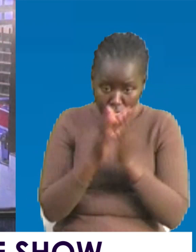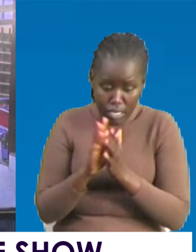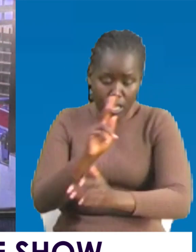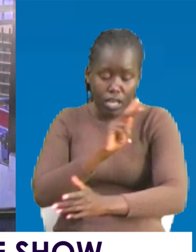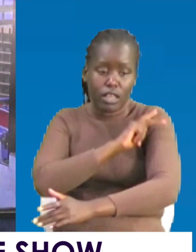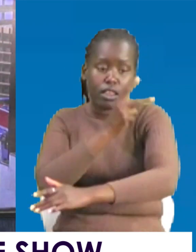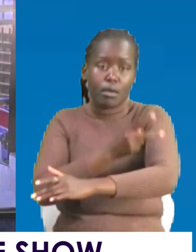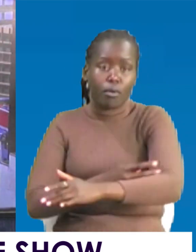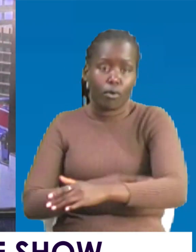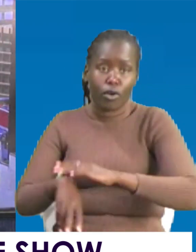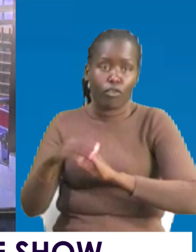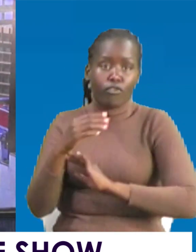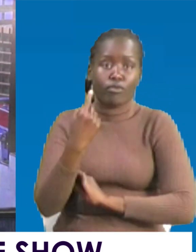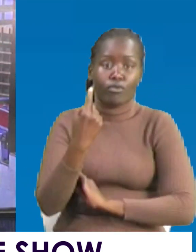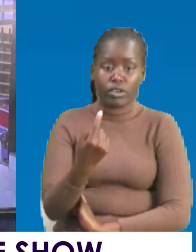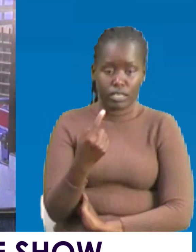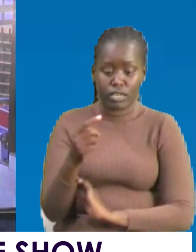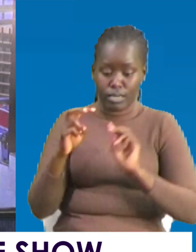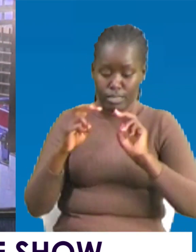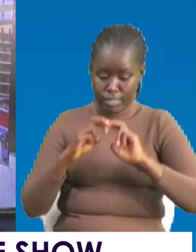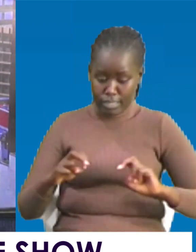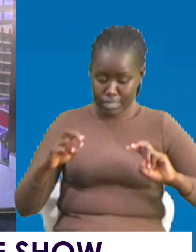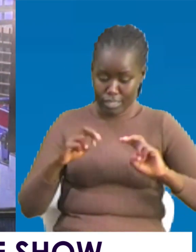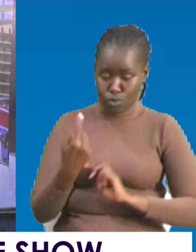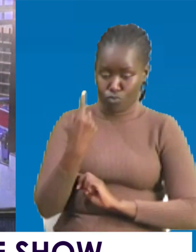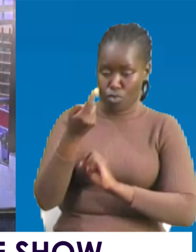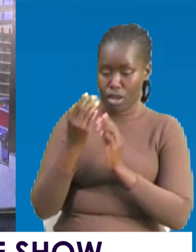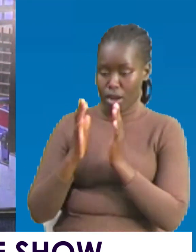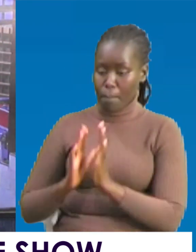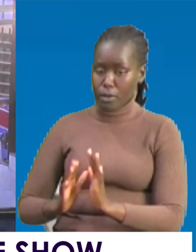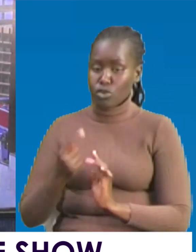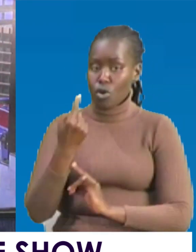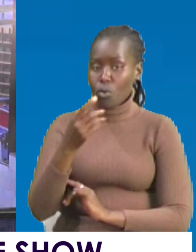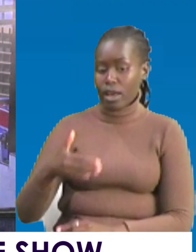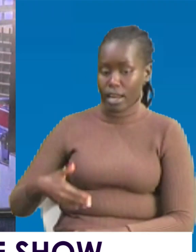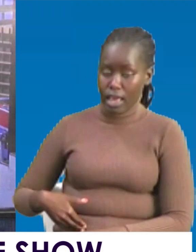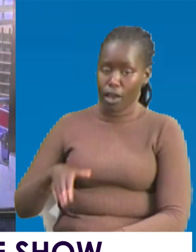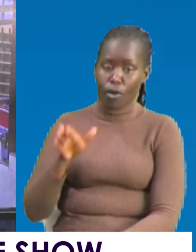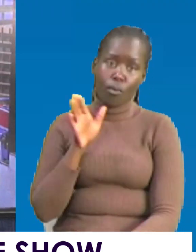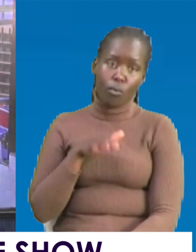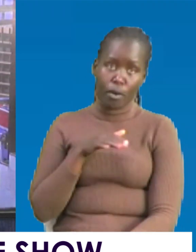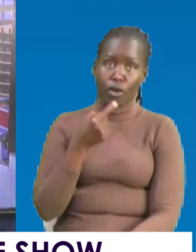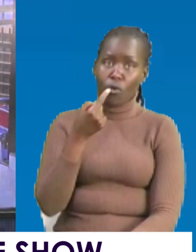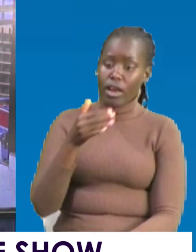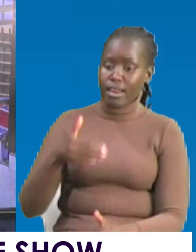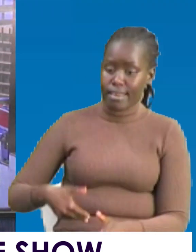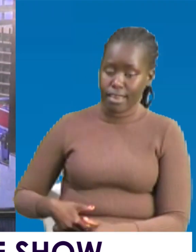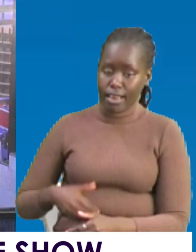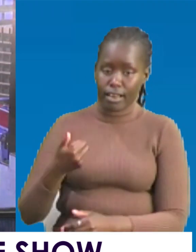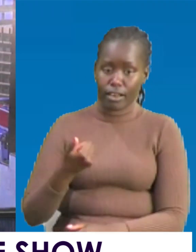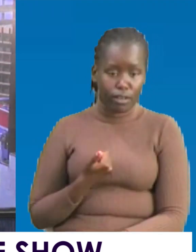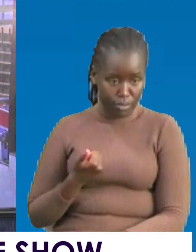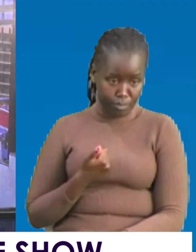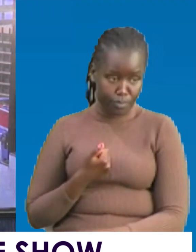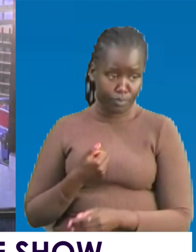power of one that is being looked for. One person, one young woman, one young girl